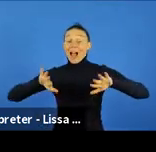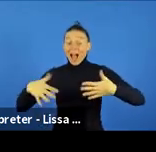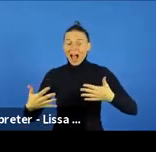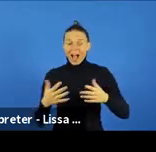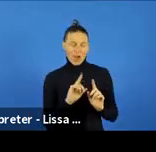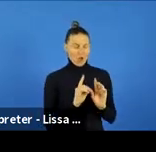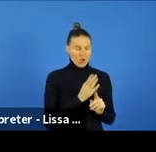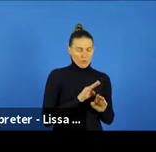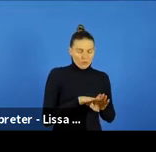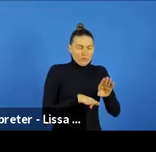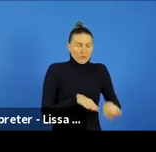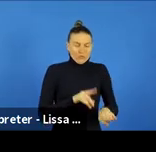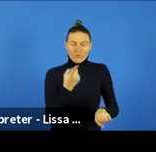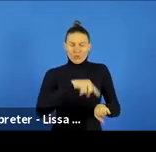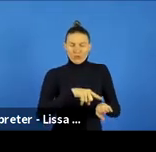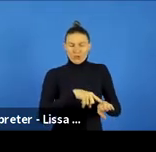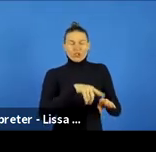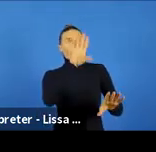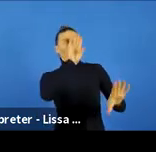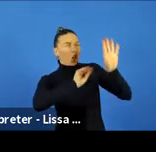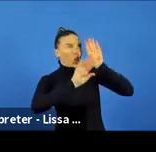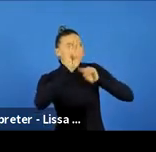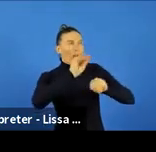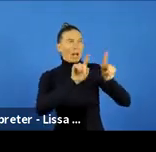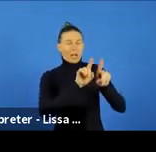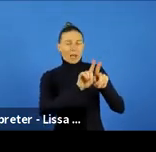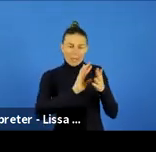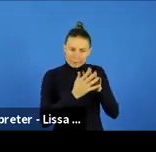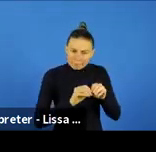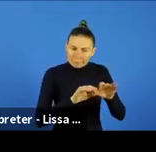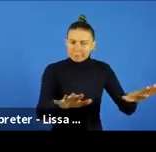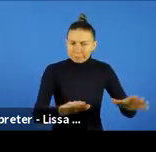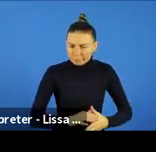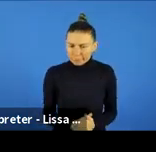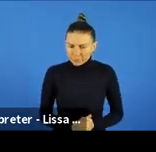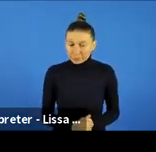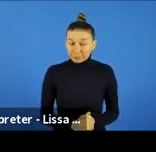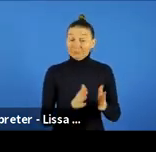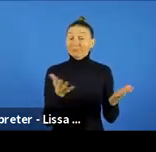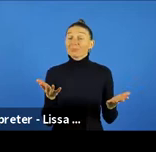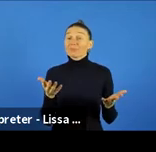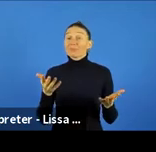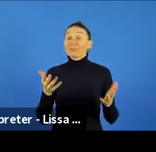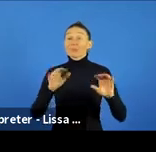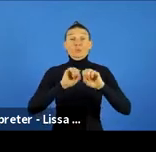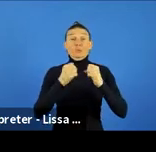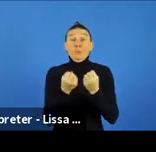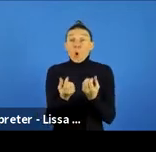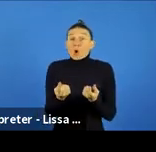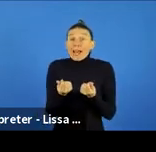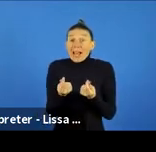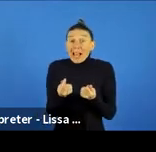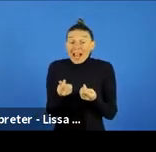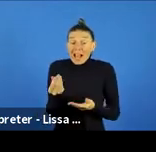employment centers. Next slide, please. The social and economic value is shared between all the